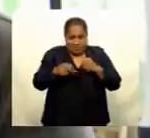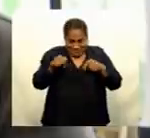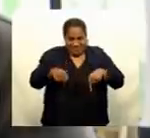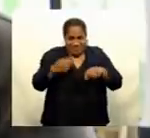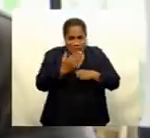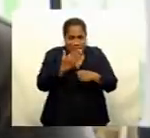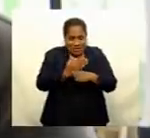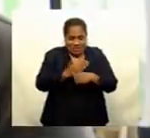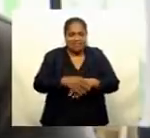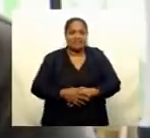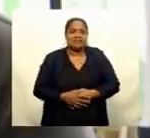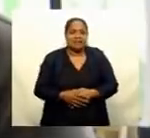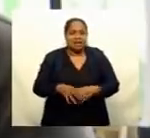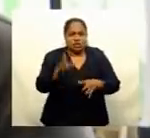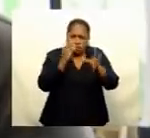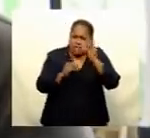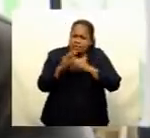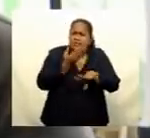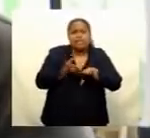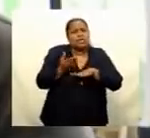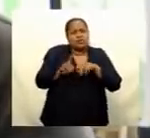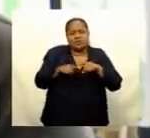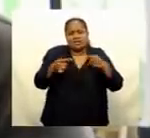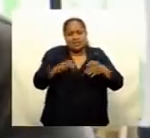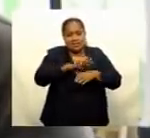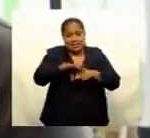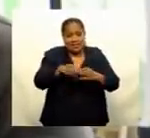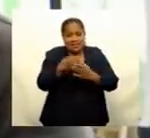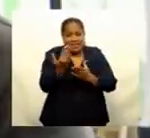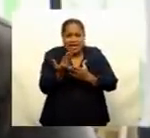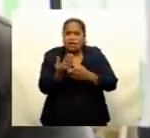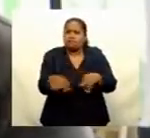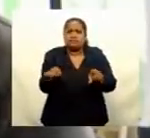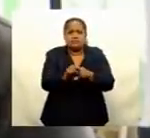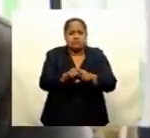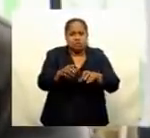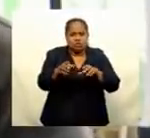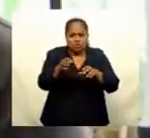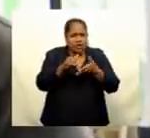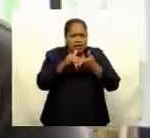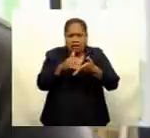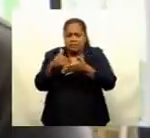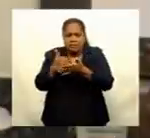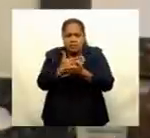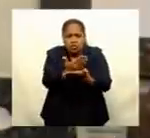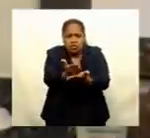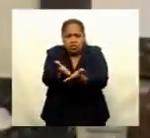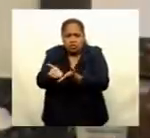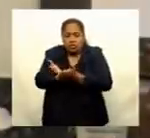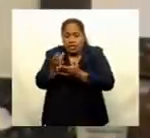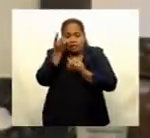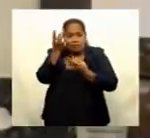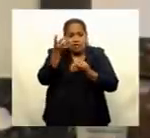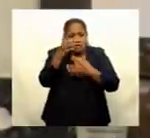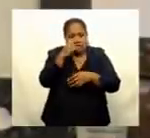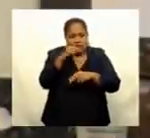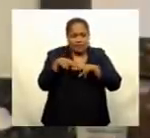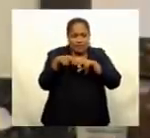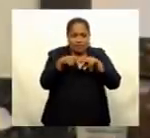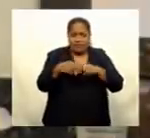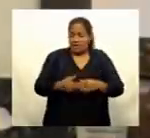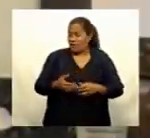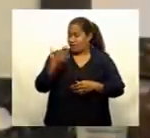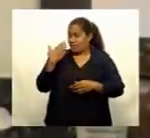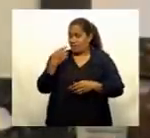to learn new things every day, and also to help share the information to the people of Fiji. For the past few months, I've been doing some